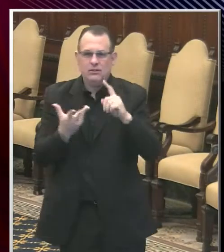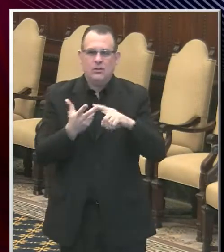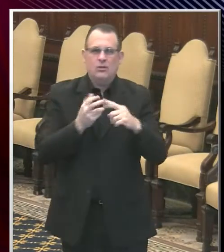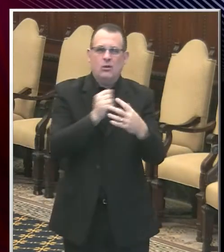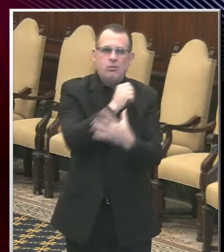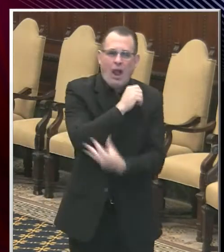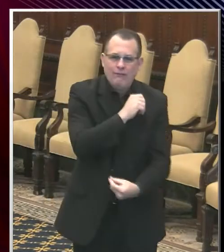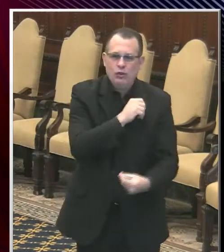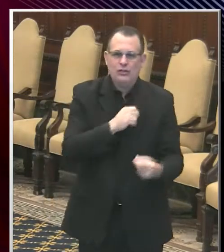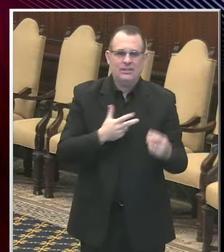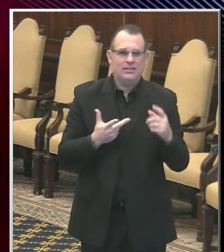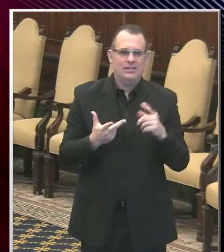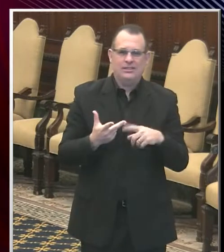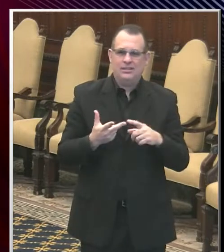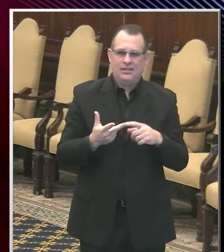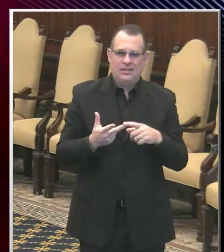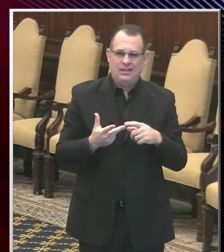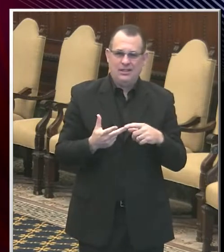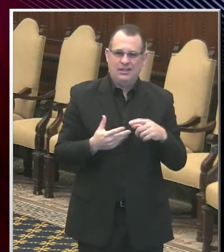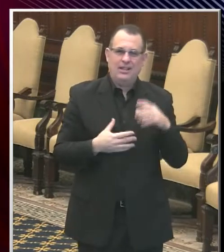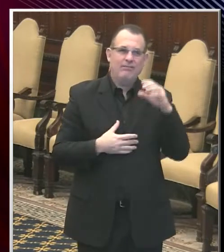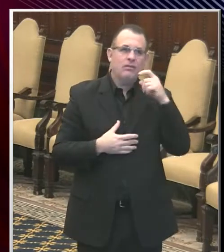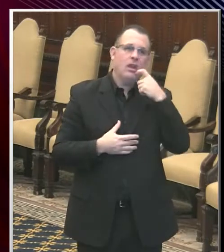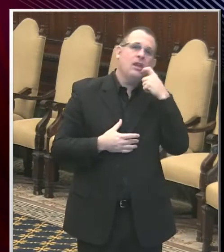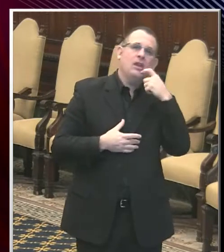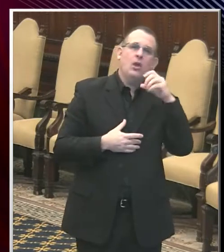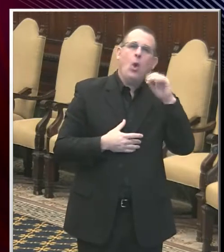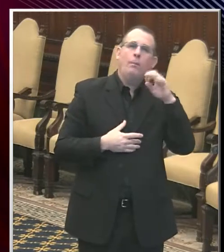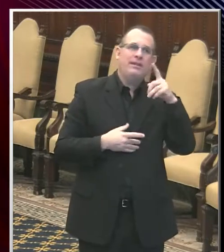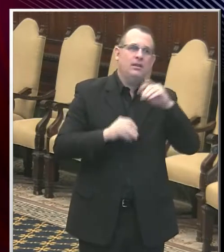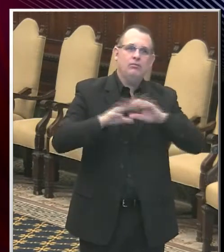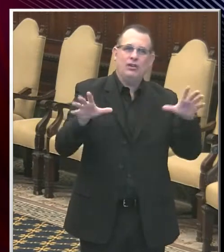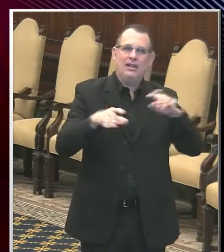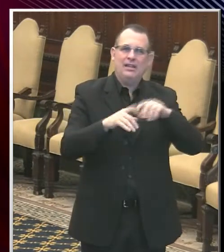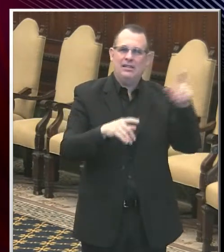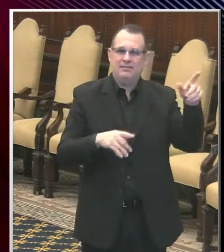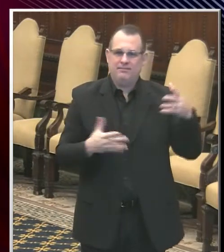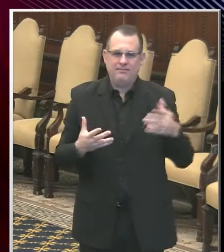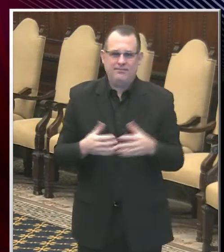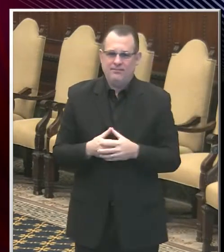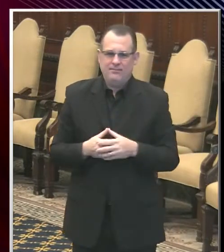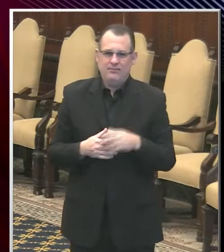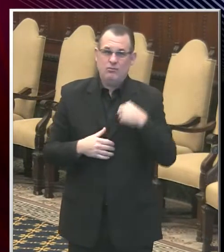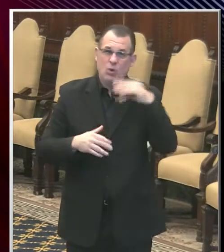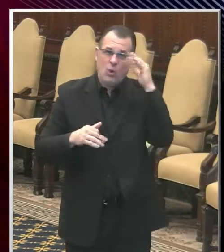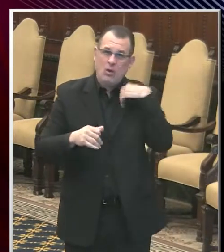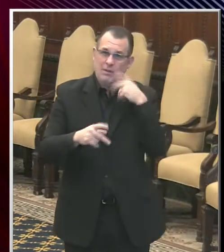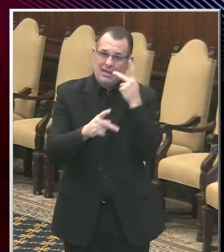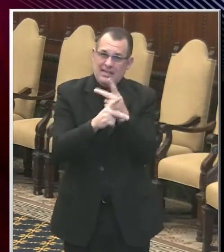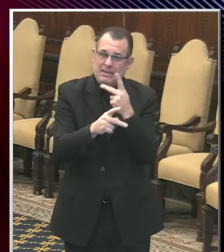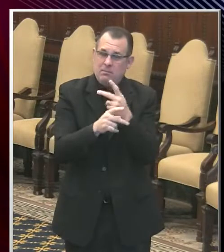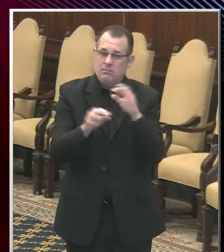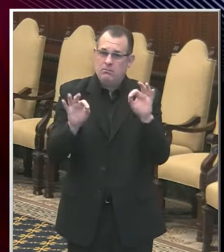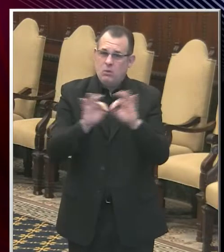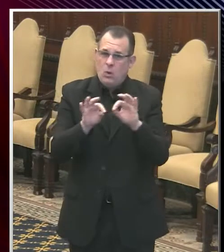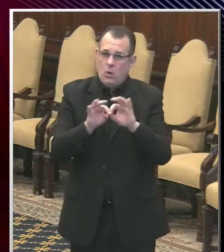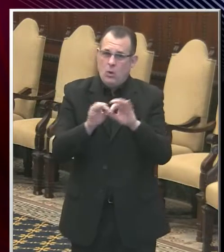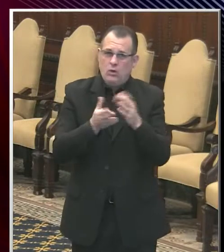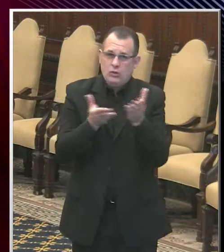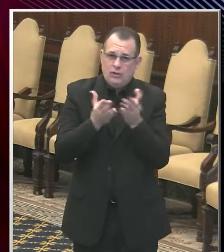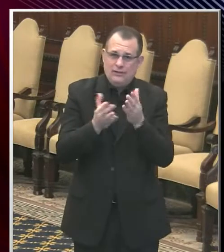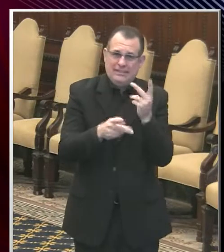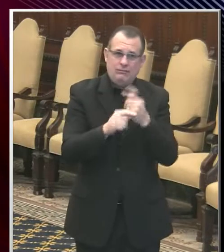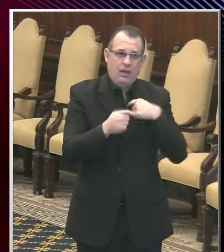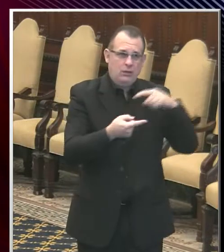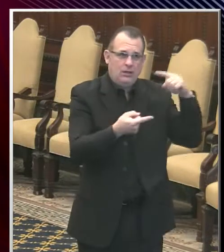that by focusing on core services and maintaining fiscal stability, we will be able to rebound as quickly as possible. So I look forward to